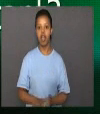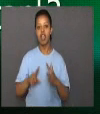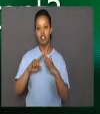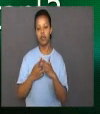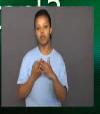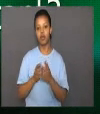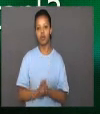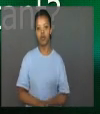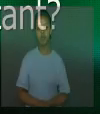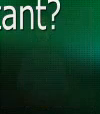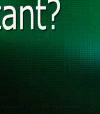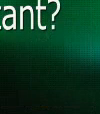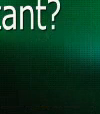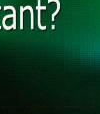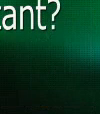Begin.